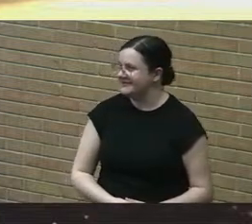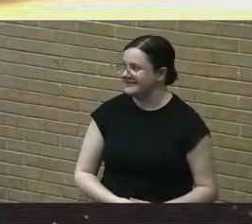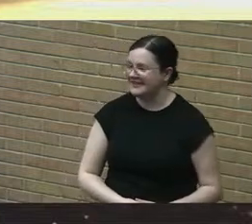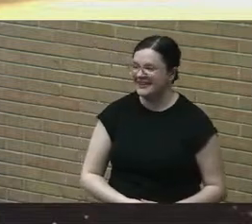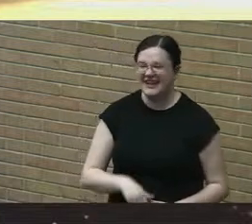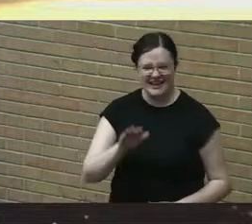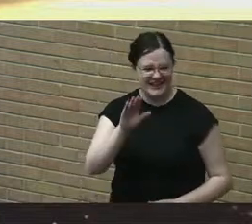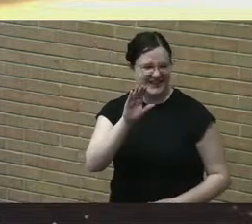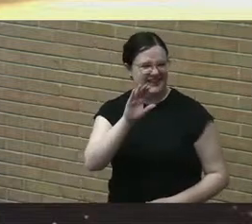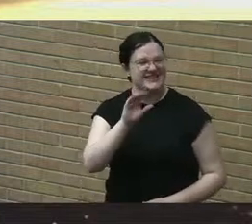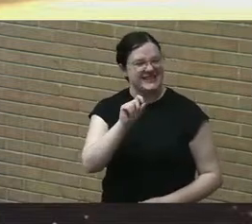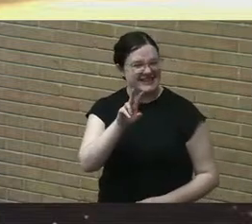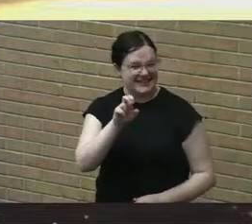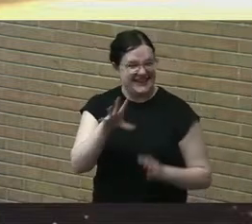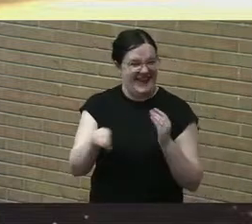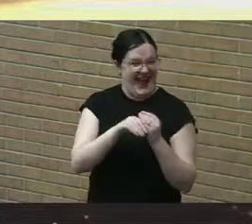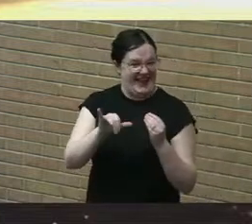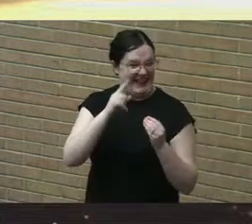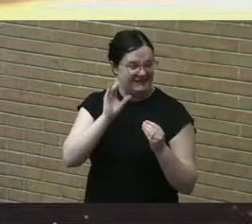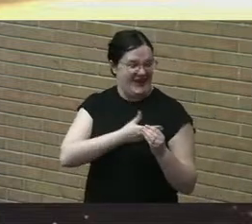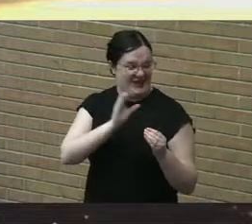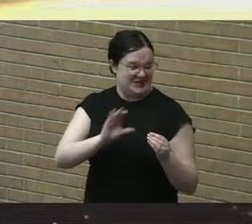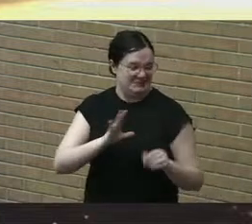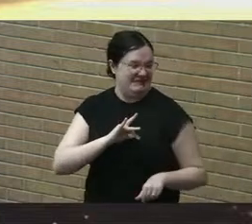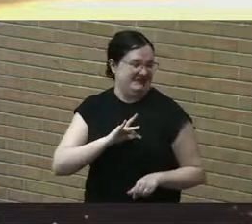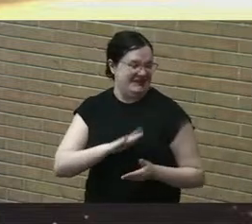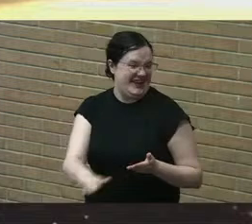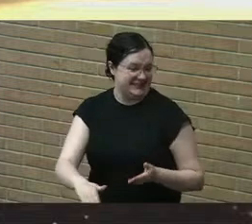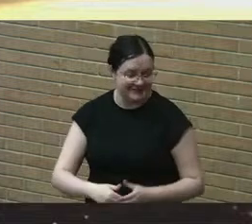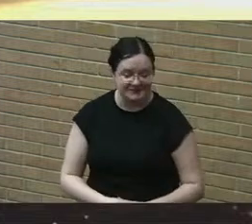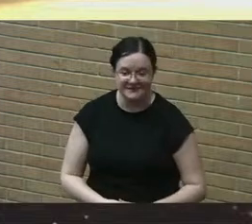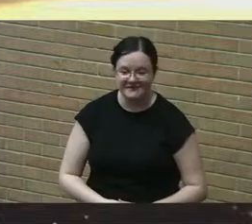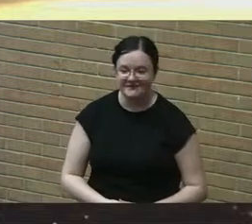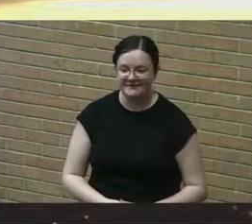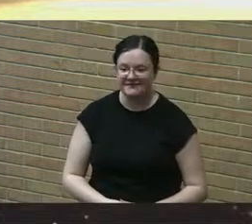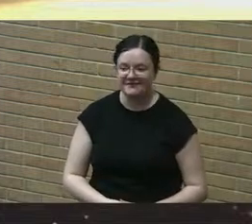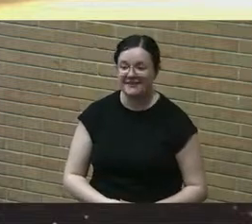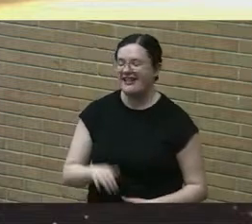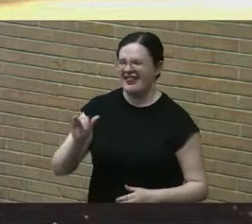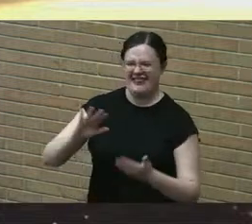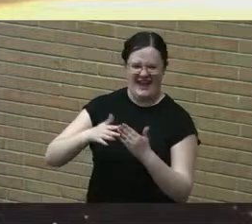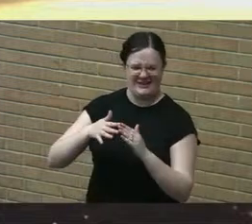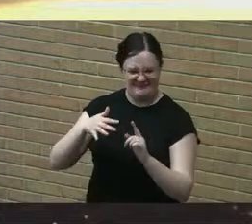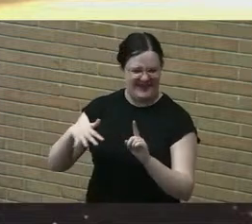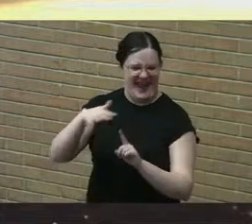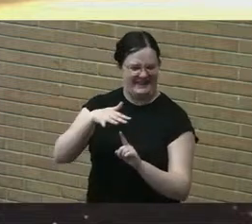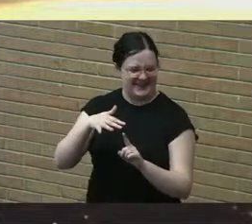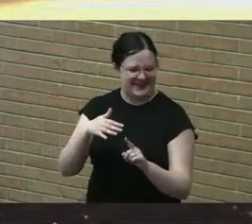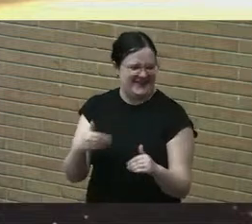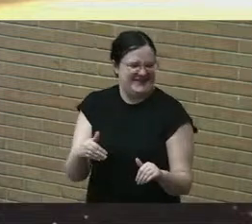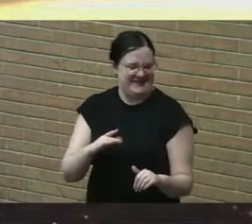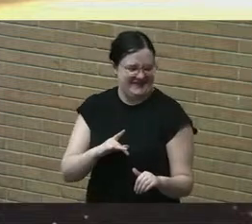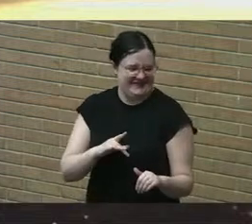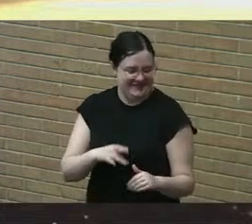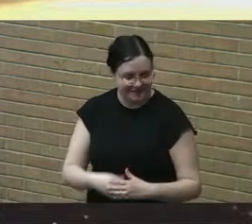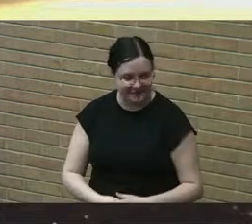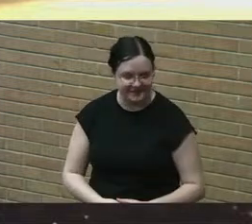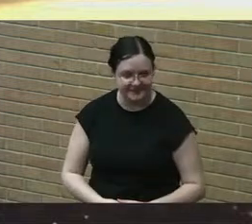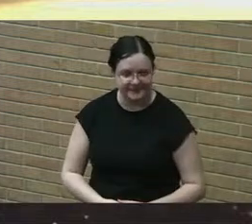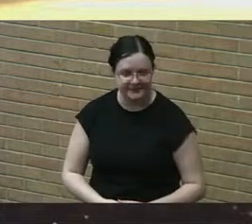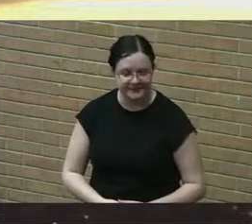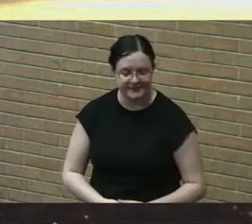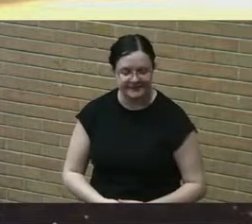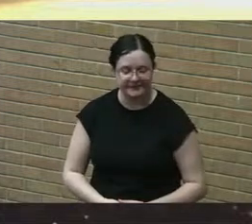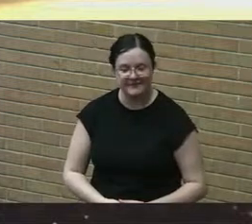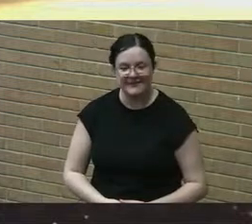Very slick. The community atmosphere that Becky and Matt and all of their staff, especially Emily Kelsey, were